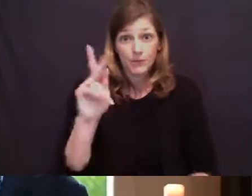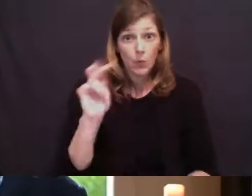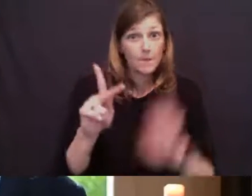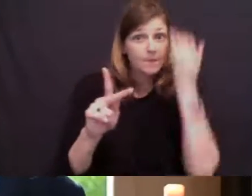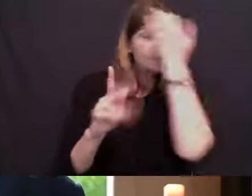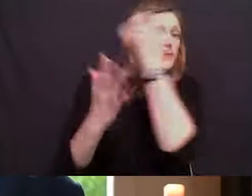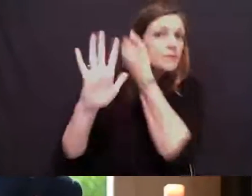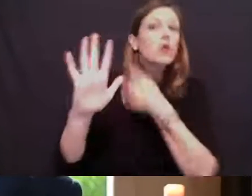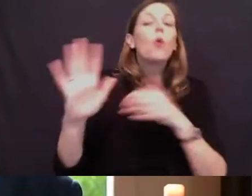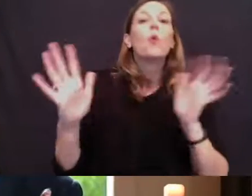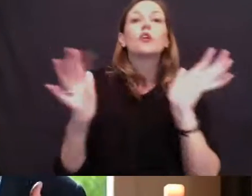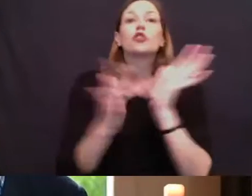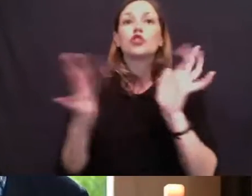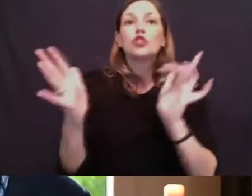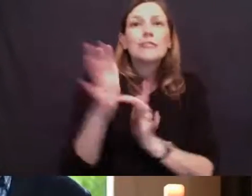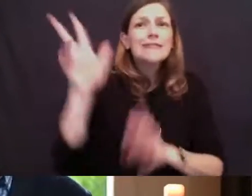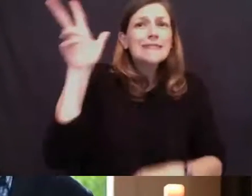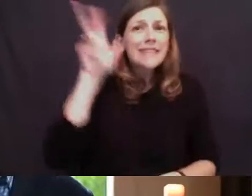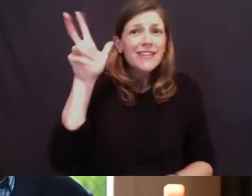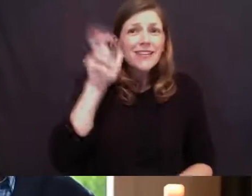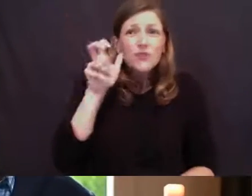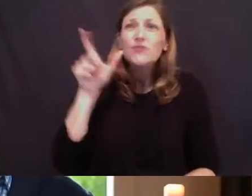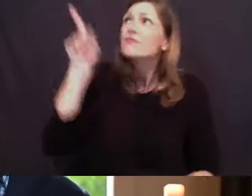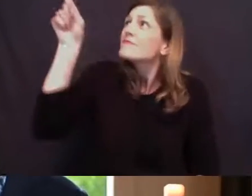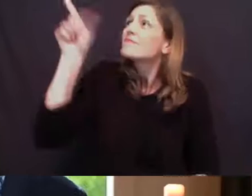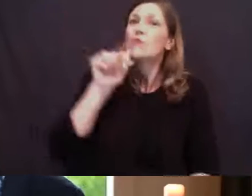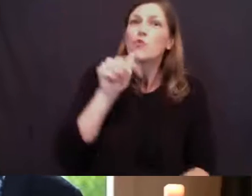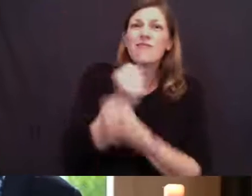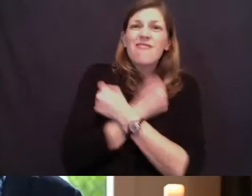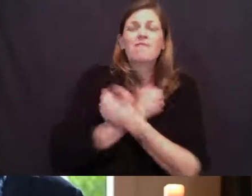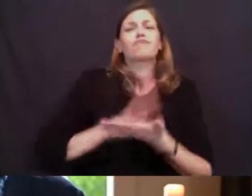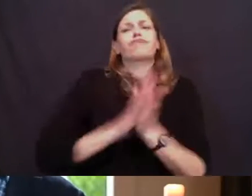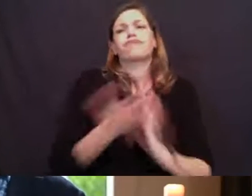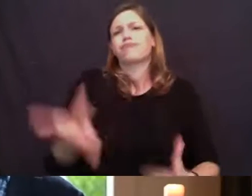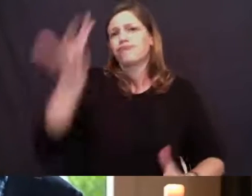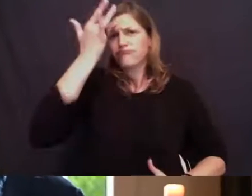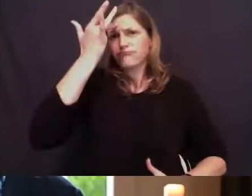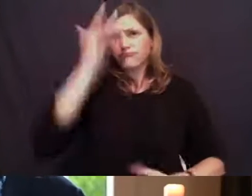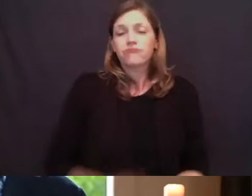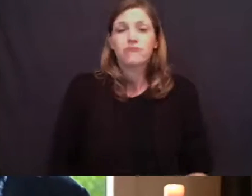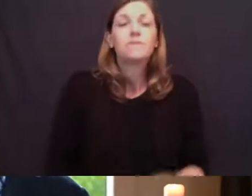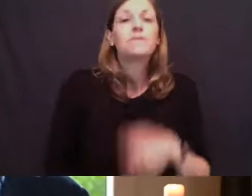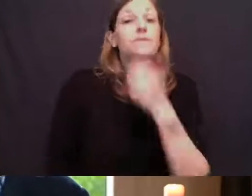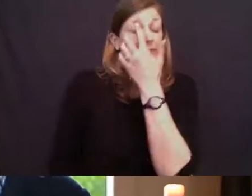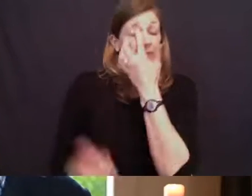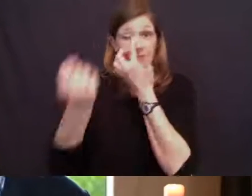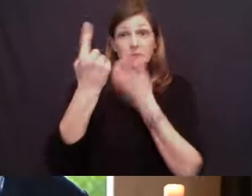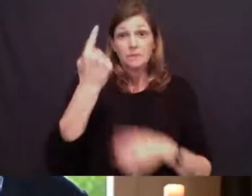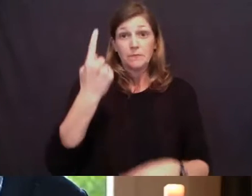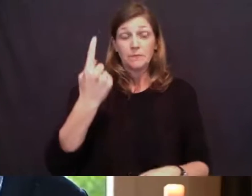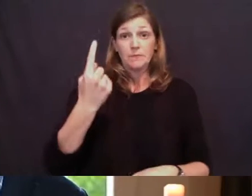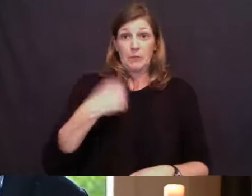So Jesus hears that the one whom he loves has gotten sick. Now, when I have a